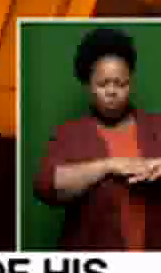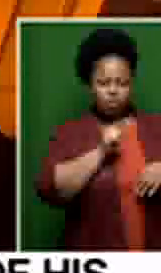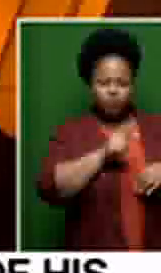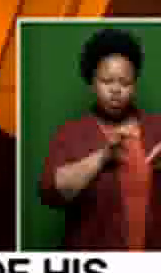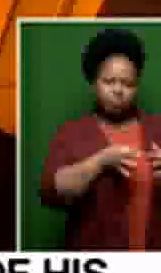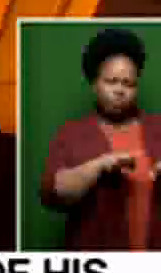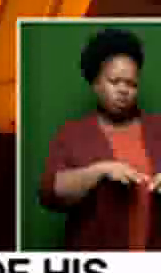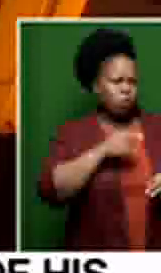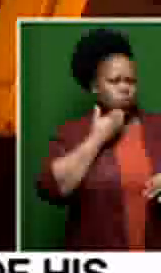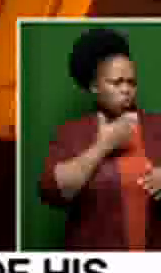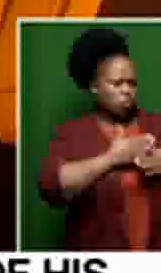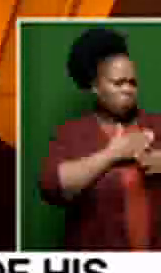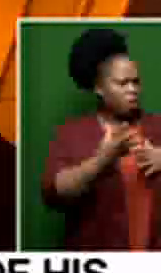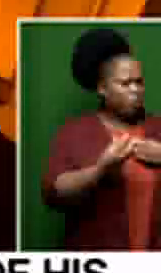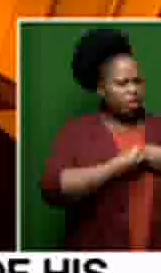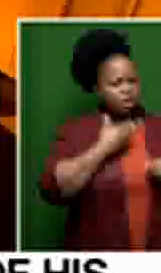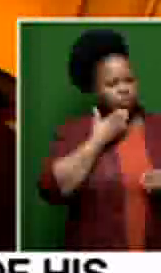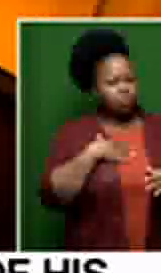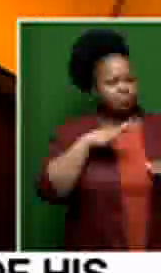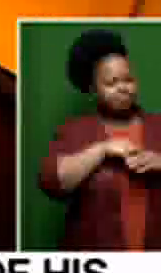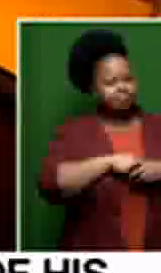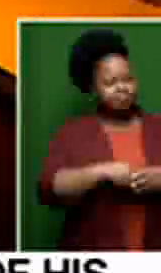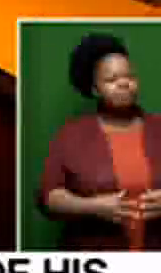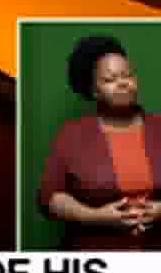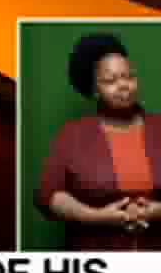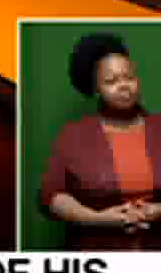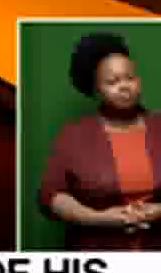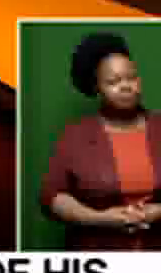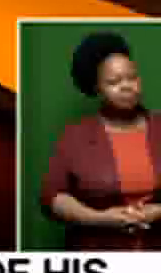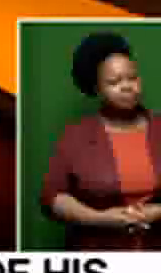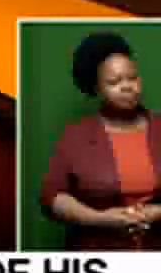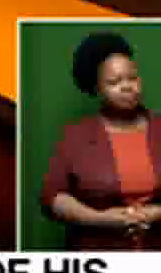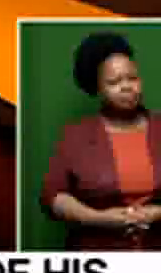well as some of the people that you've worked with that made this project possible.